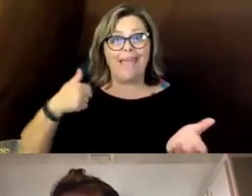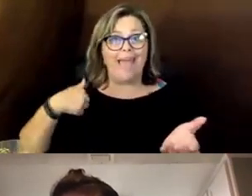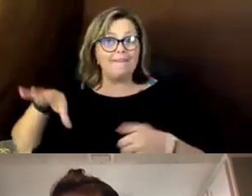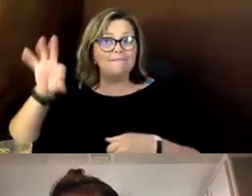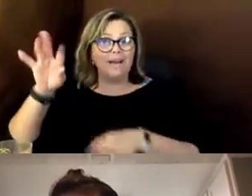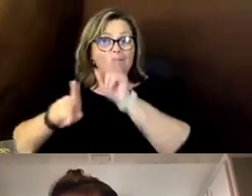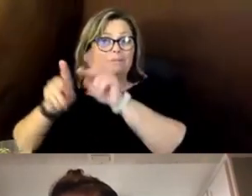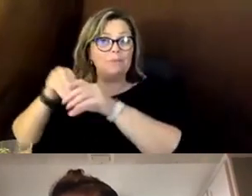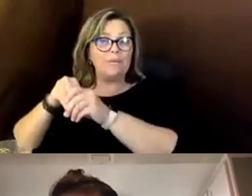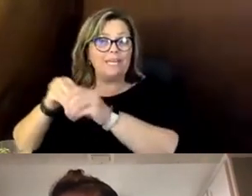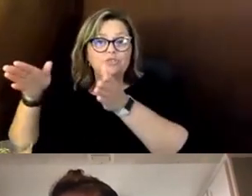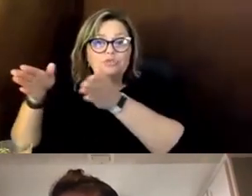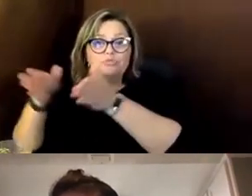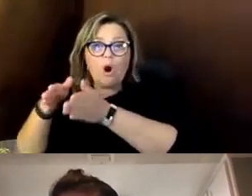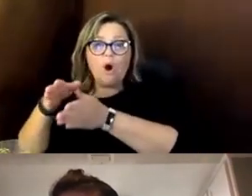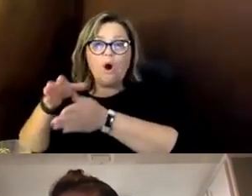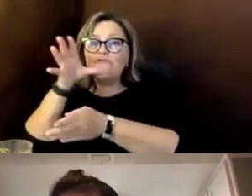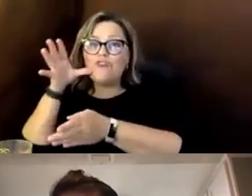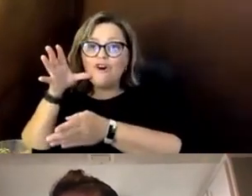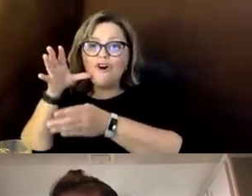looking to develop in,